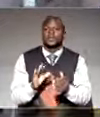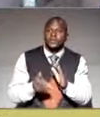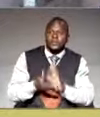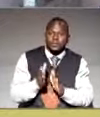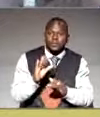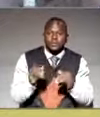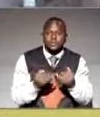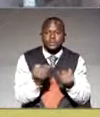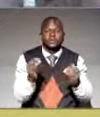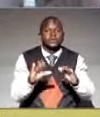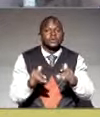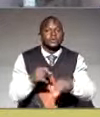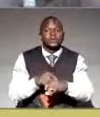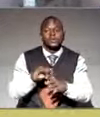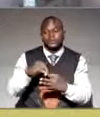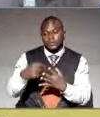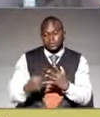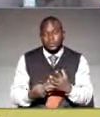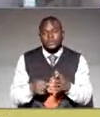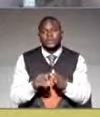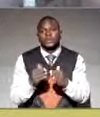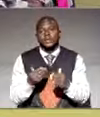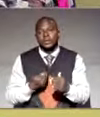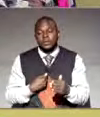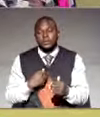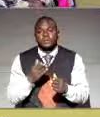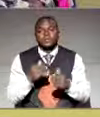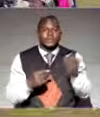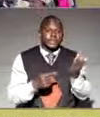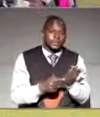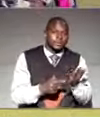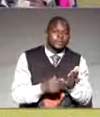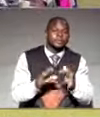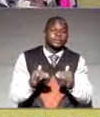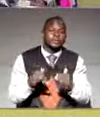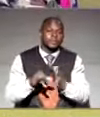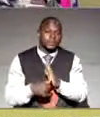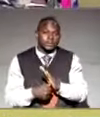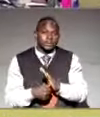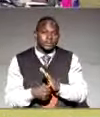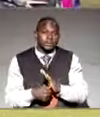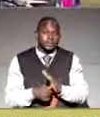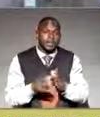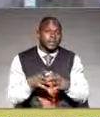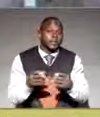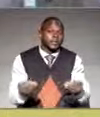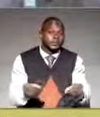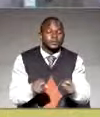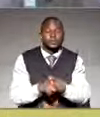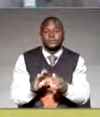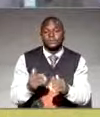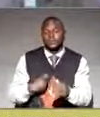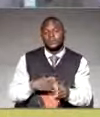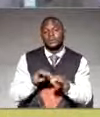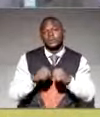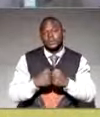information doesn't always make it through. There's limited technology, there are issues with post-harvest losses, and challenges